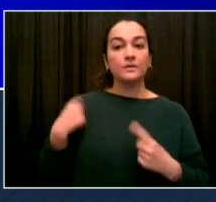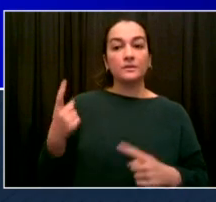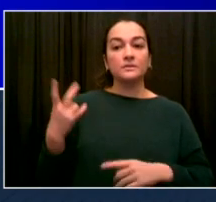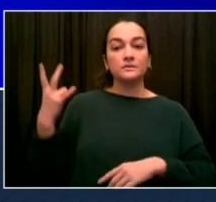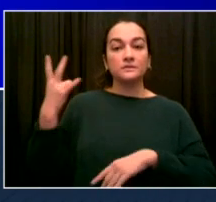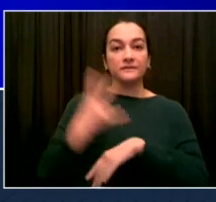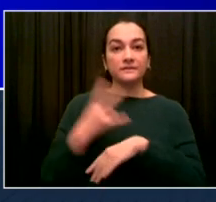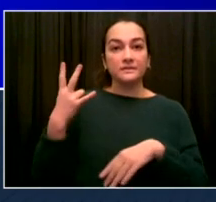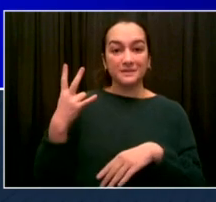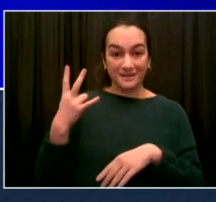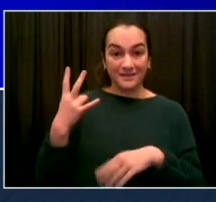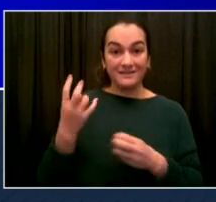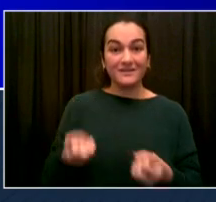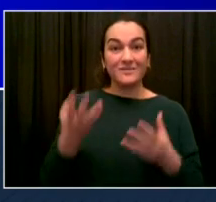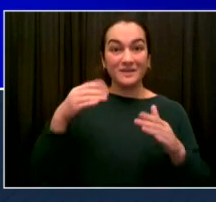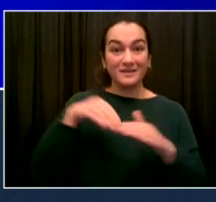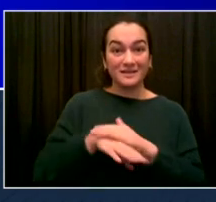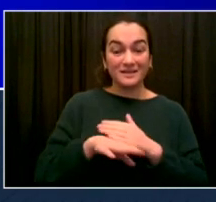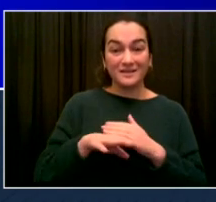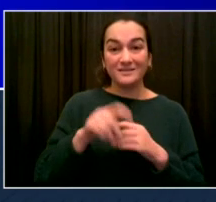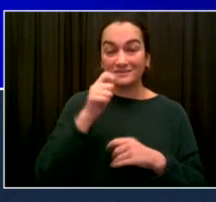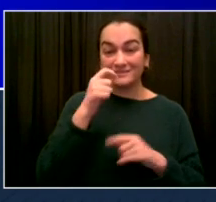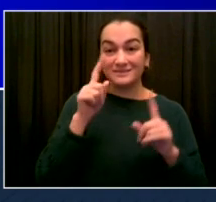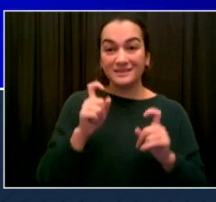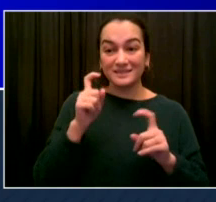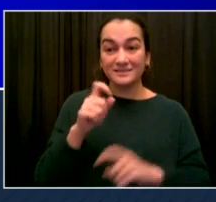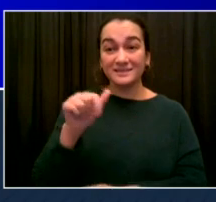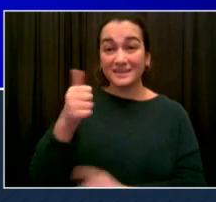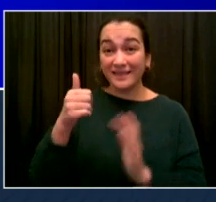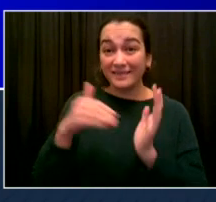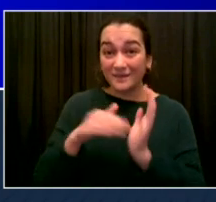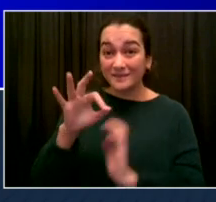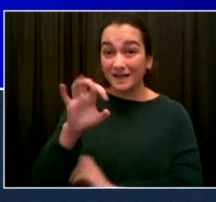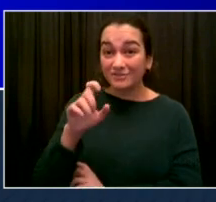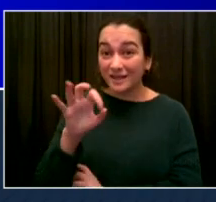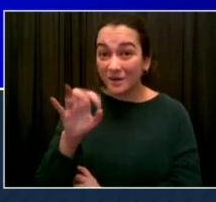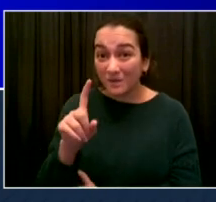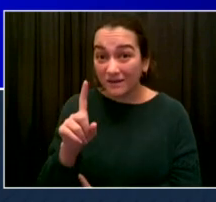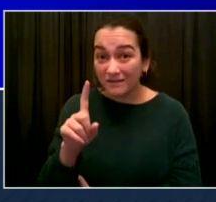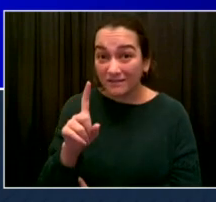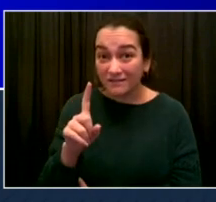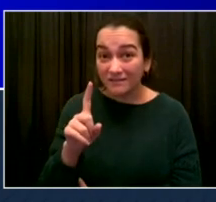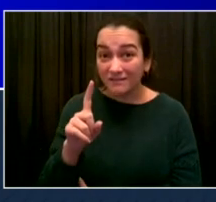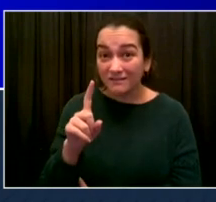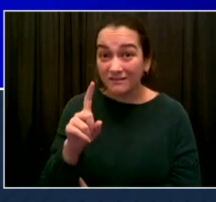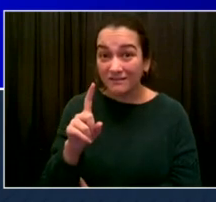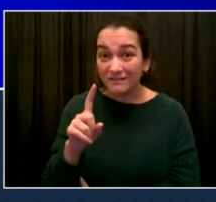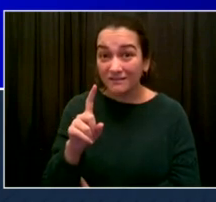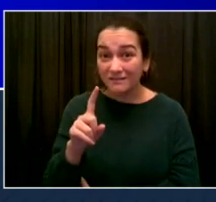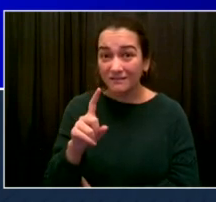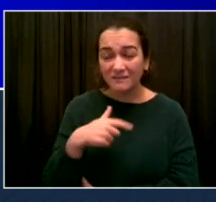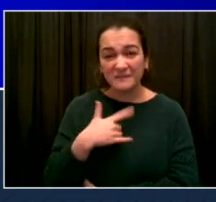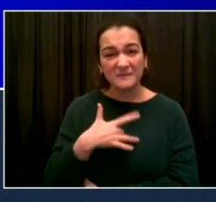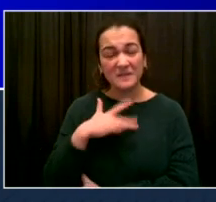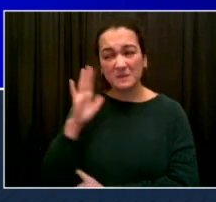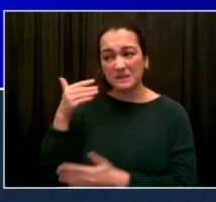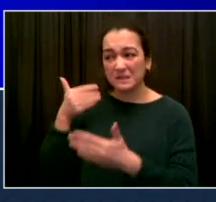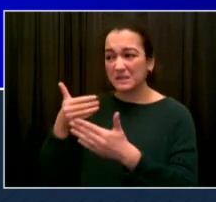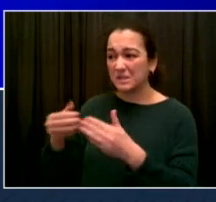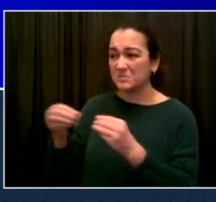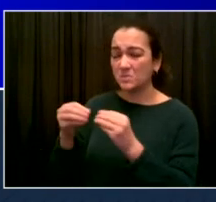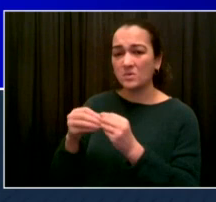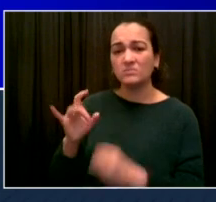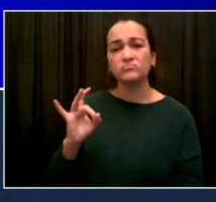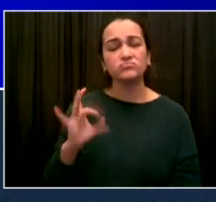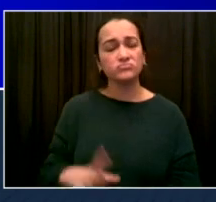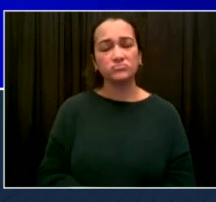10,991 cases. And that number probably continues to go up. But again, we don't take that lightly. It's very, very,